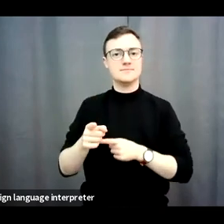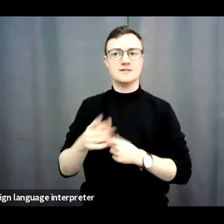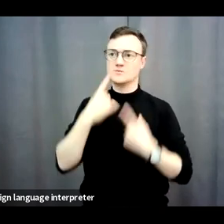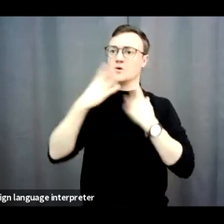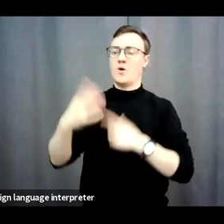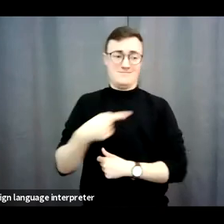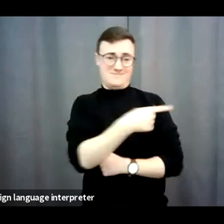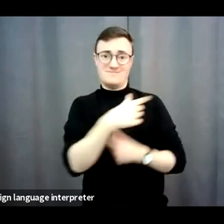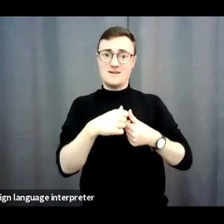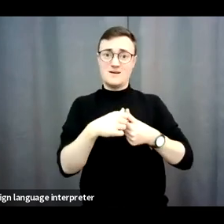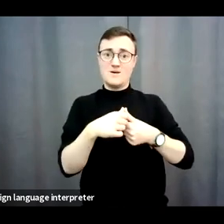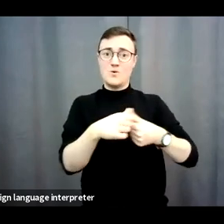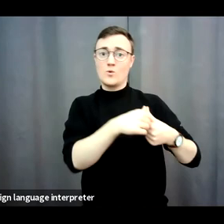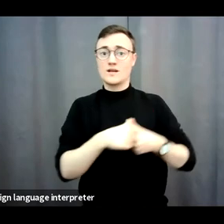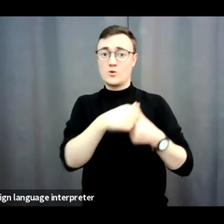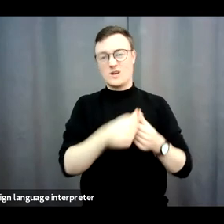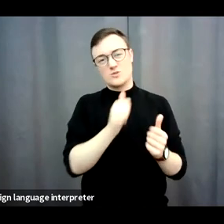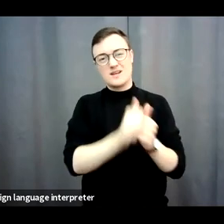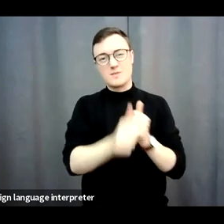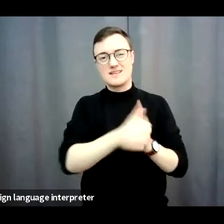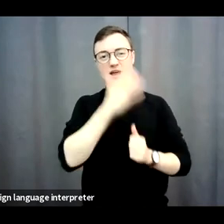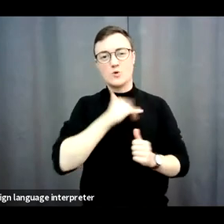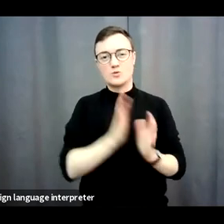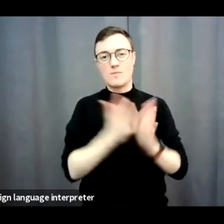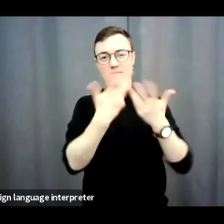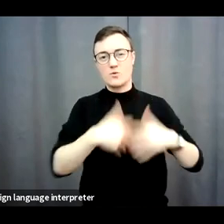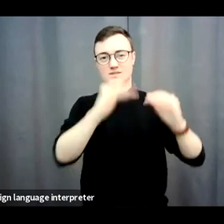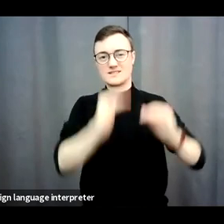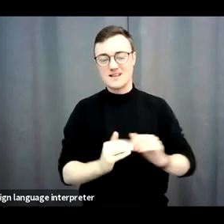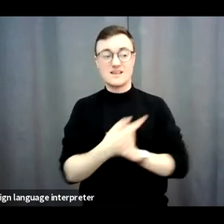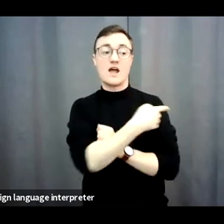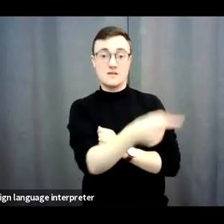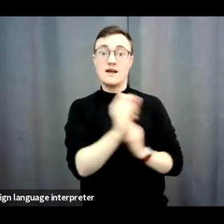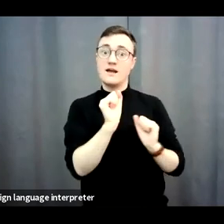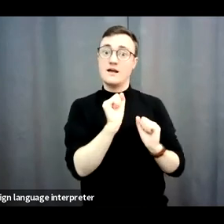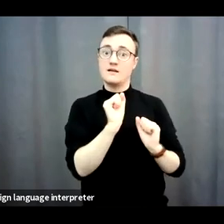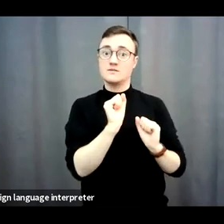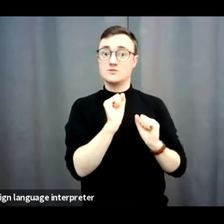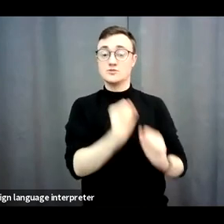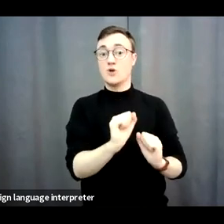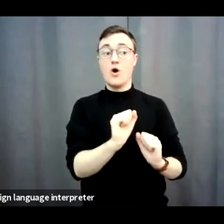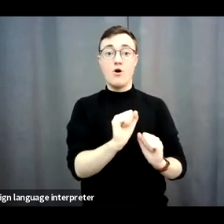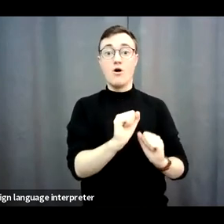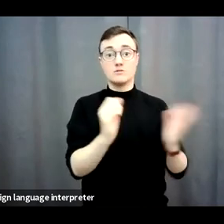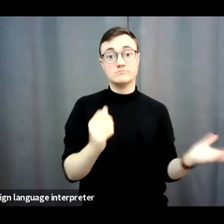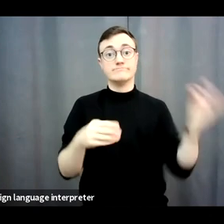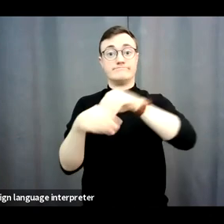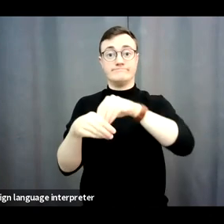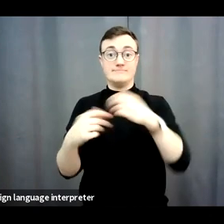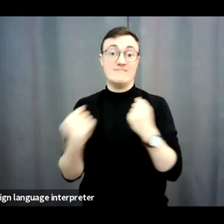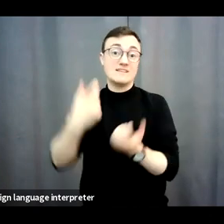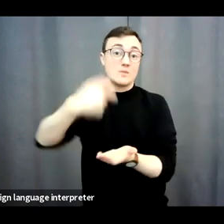represent youth with disabilities should be first and foremost consulted.